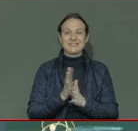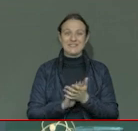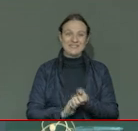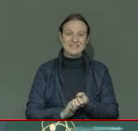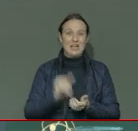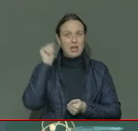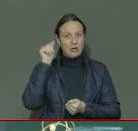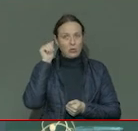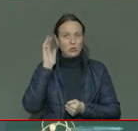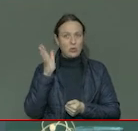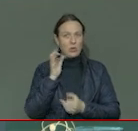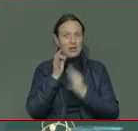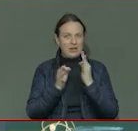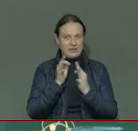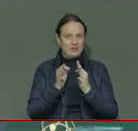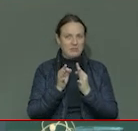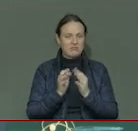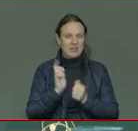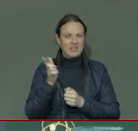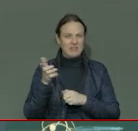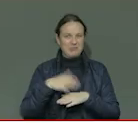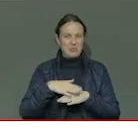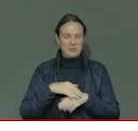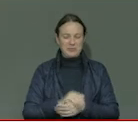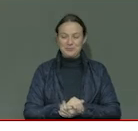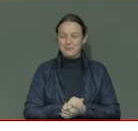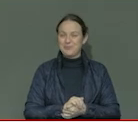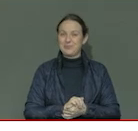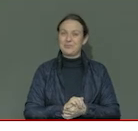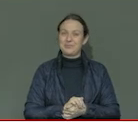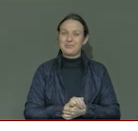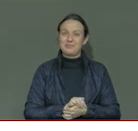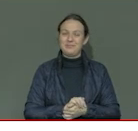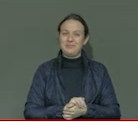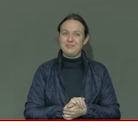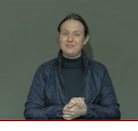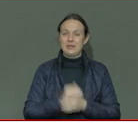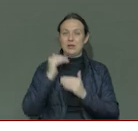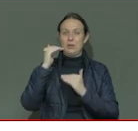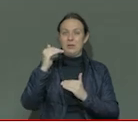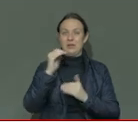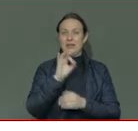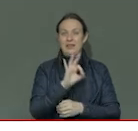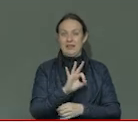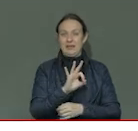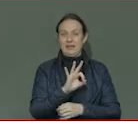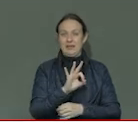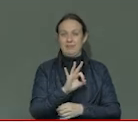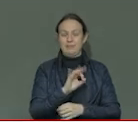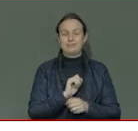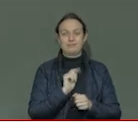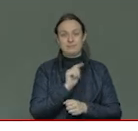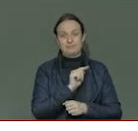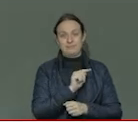audio, about how we're going to give it to you. Right, so part 3. In part